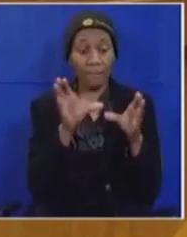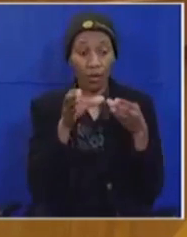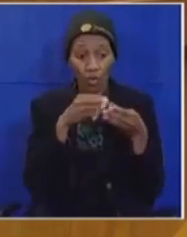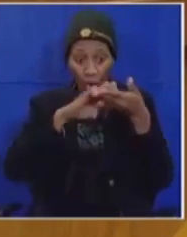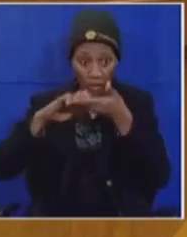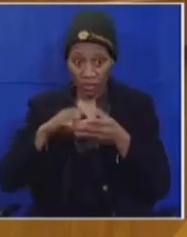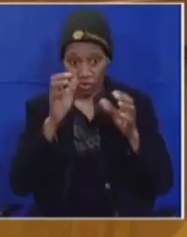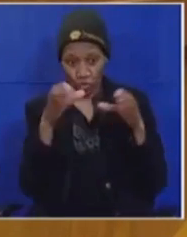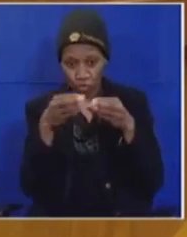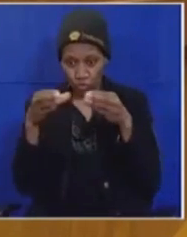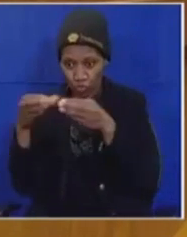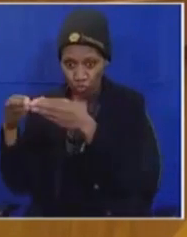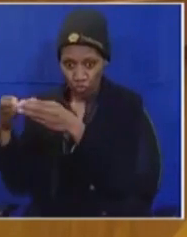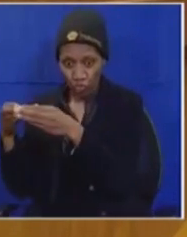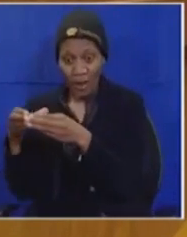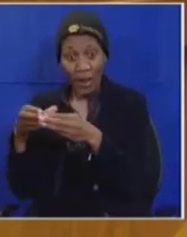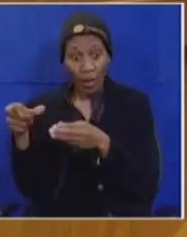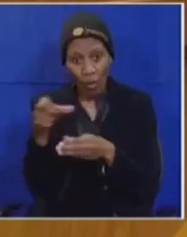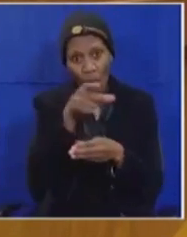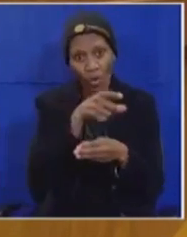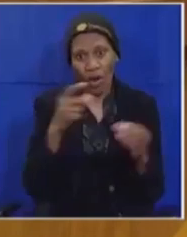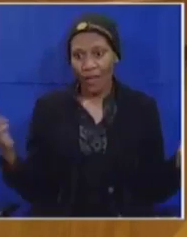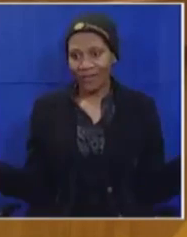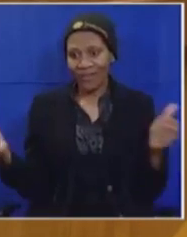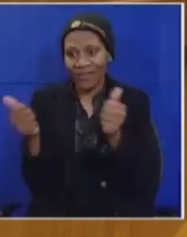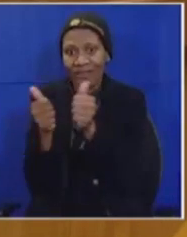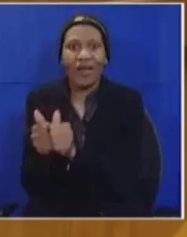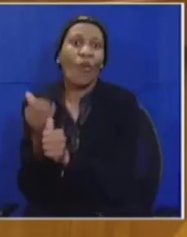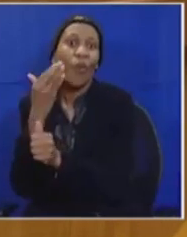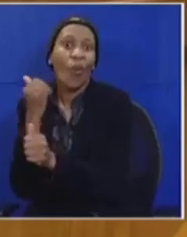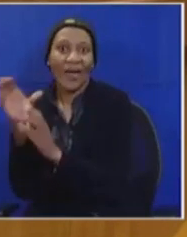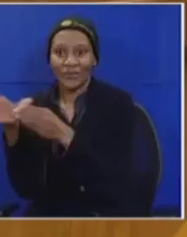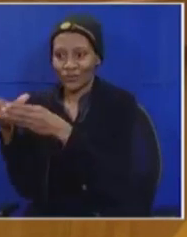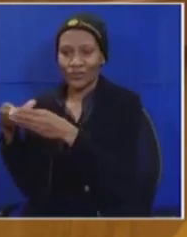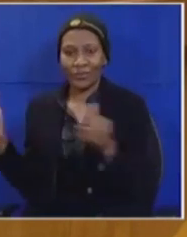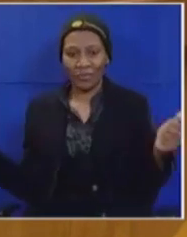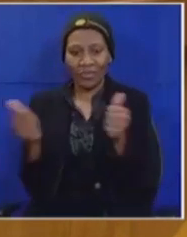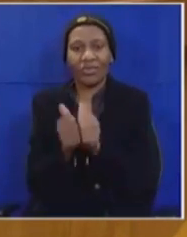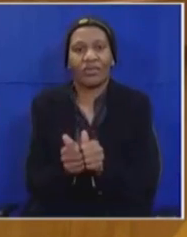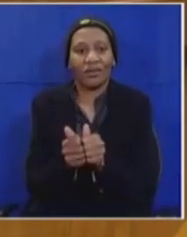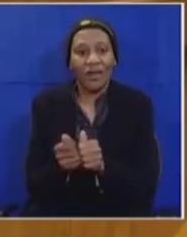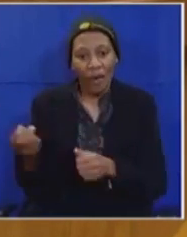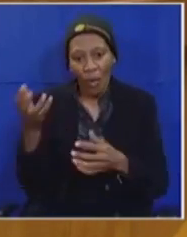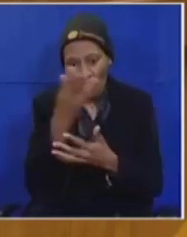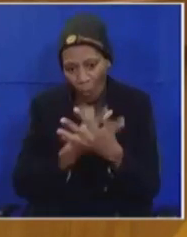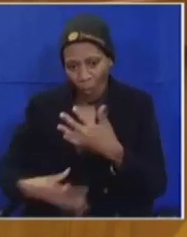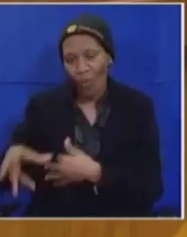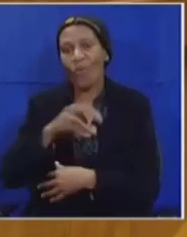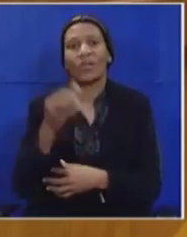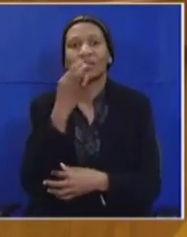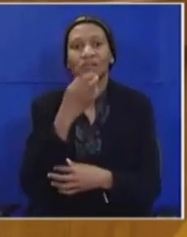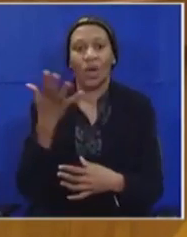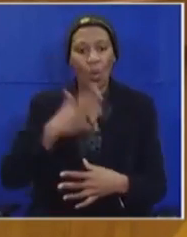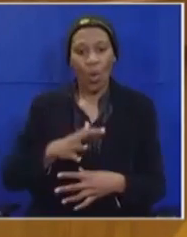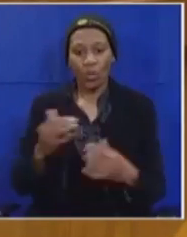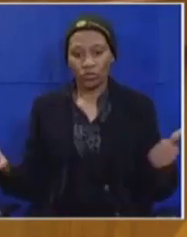now united together with white farmers organizations who say they want to sit down and come out with a